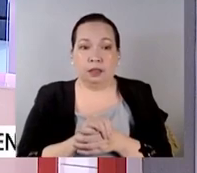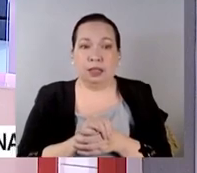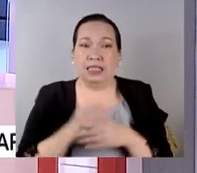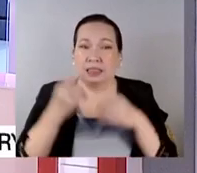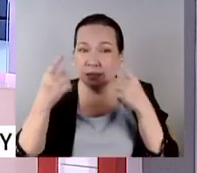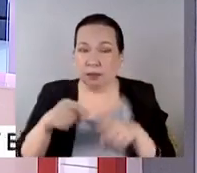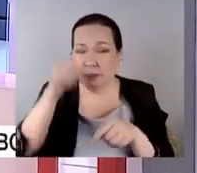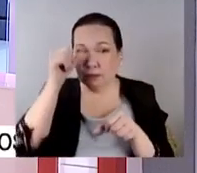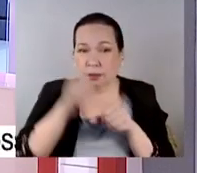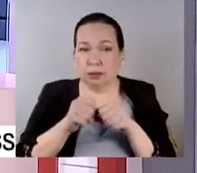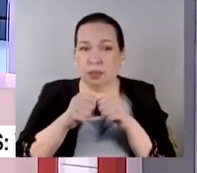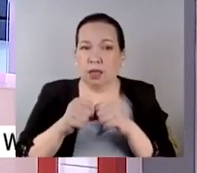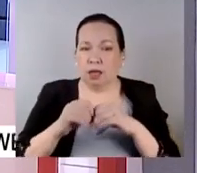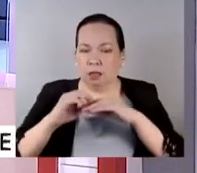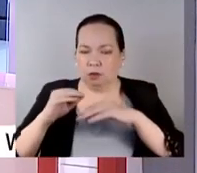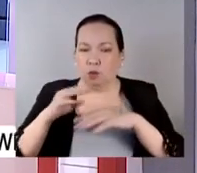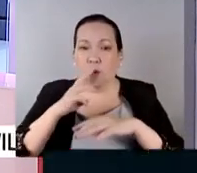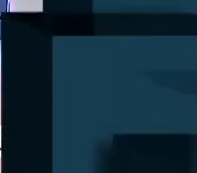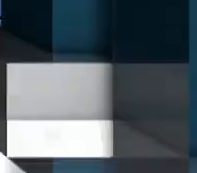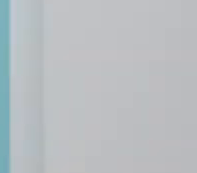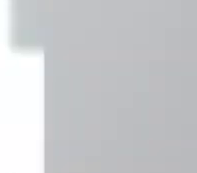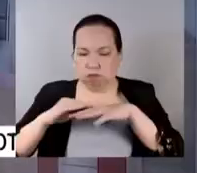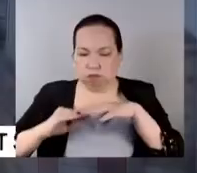to recover. More in this report.